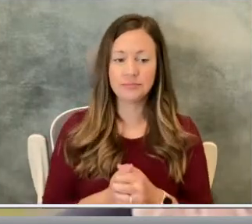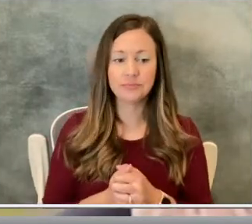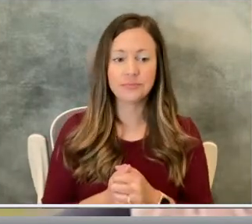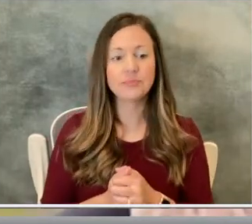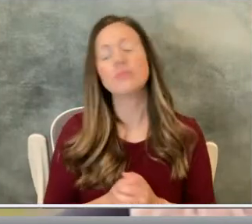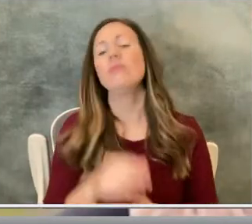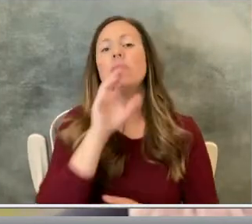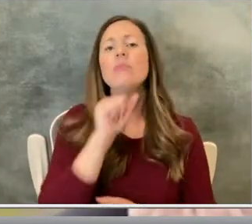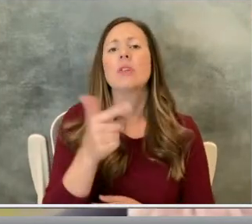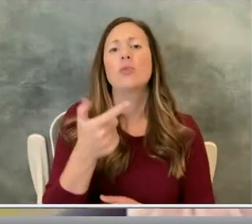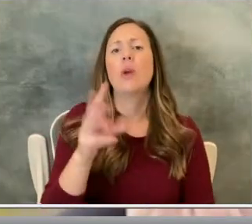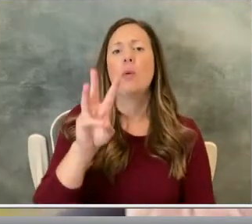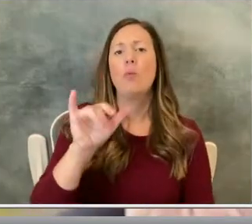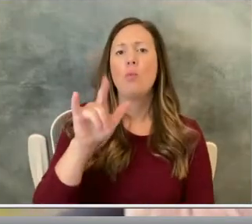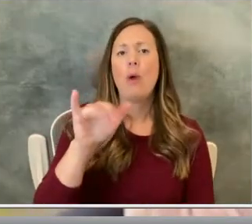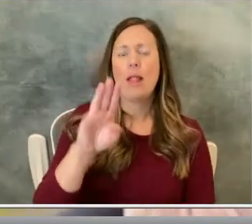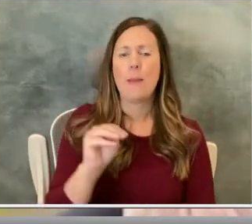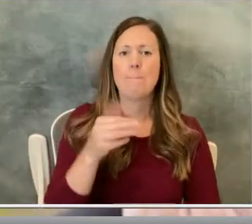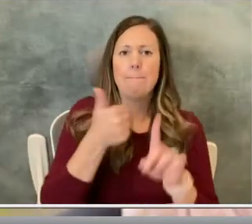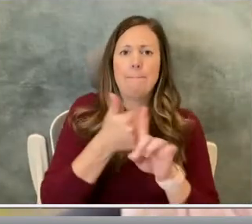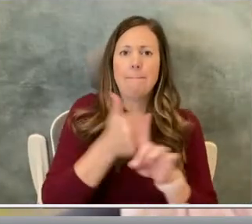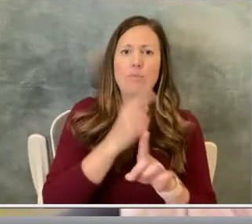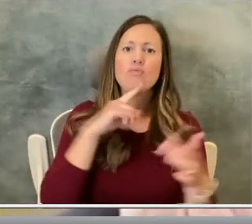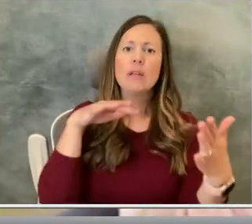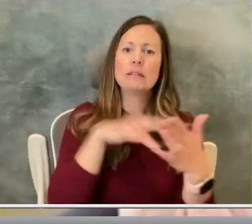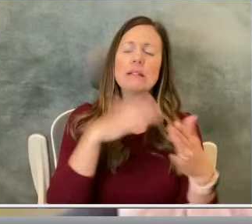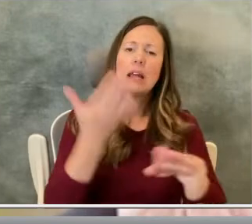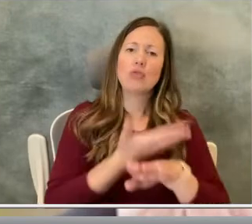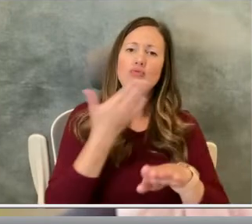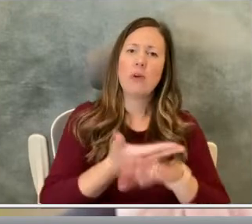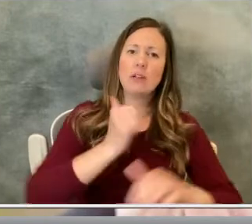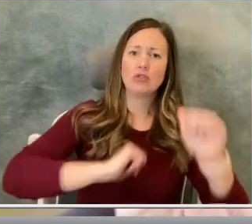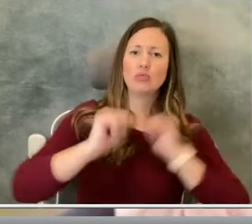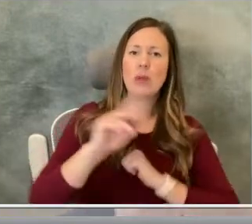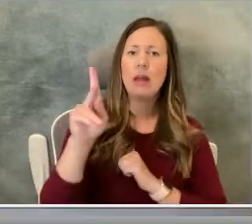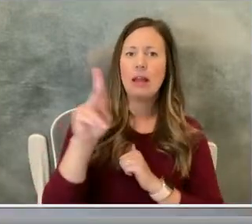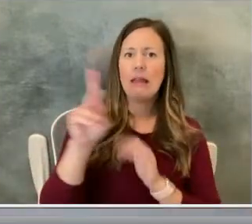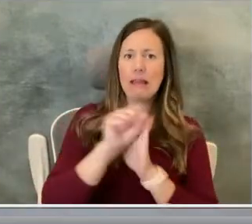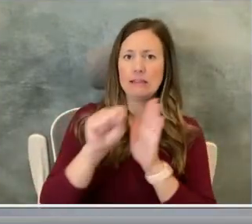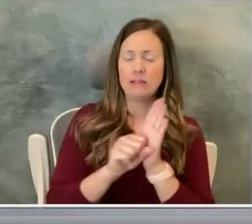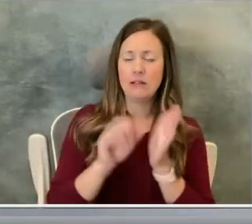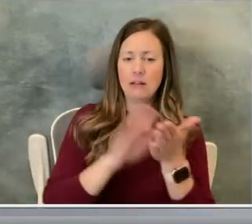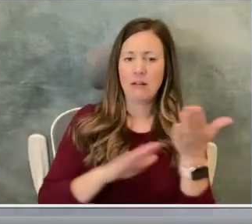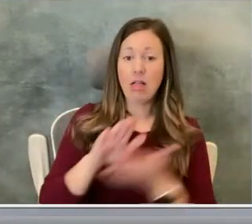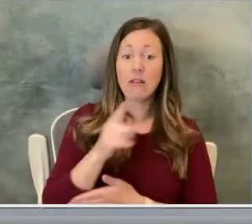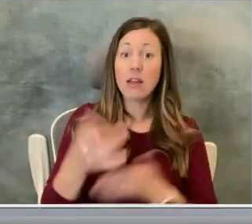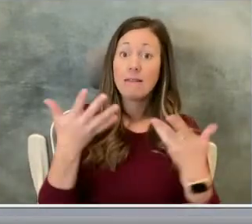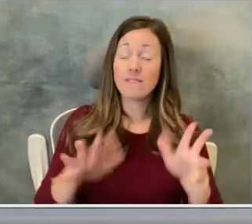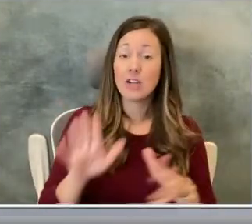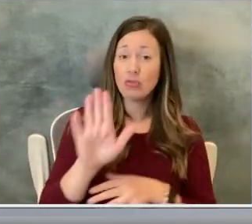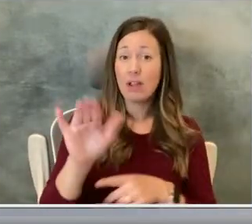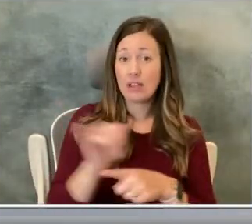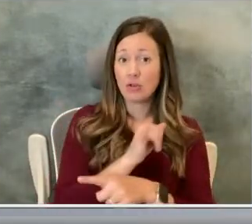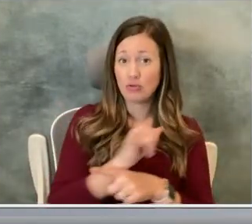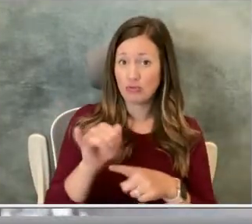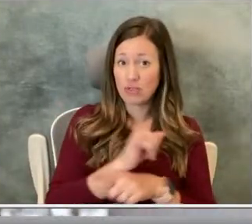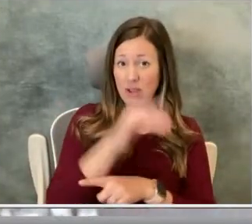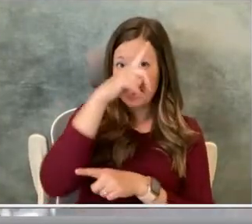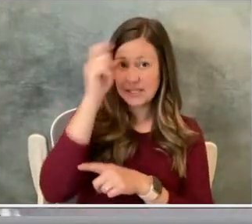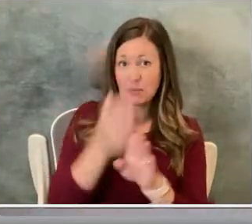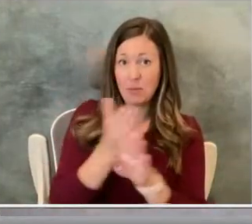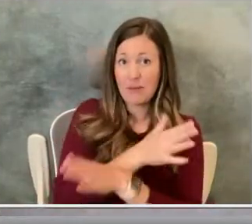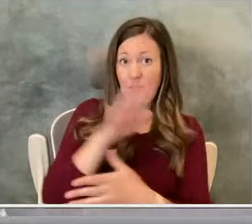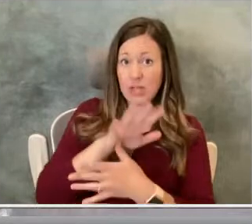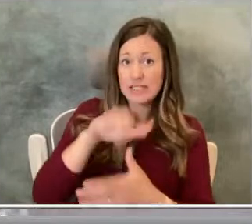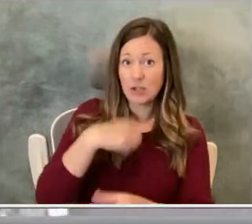21-year-old William Halliburton is studying construction science at K-State. He was finishing up an internship the summer before his senior year when